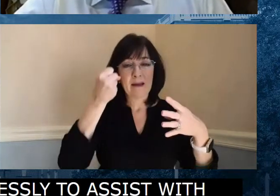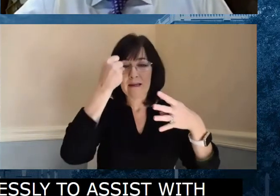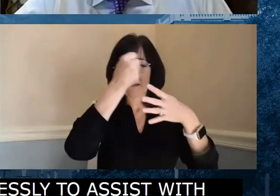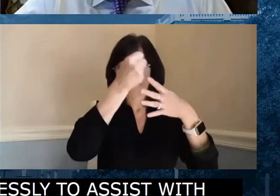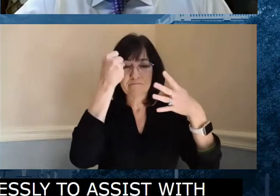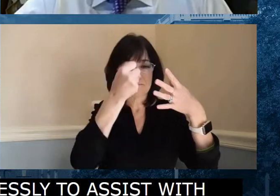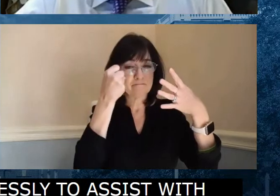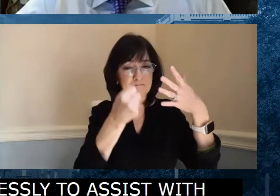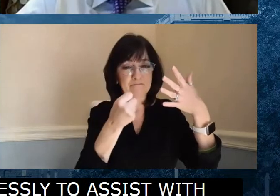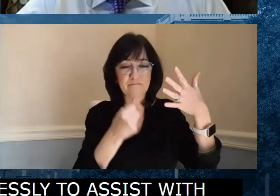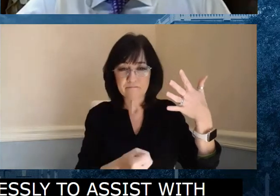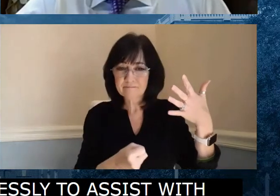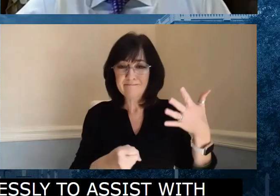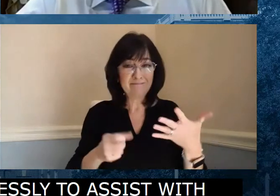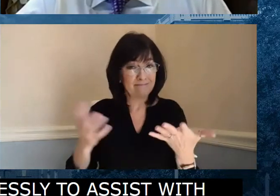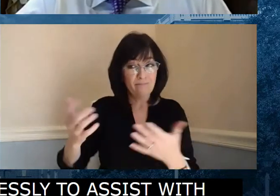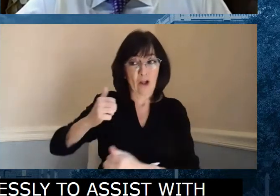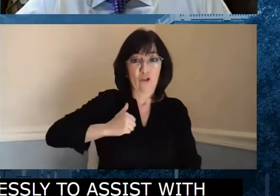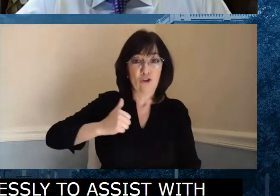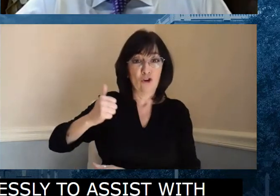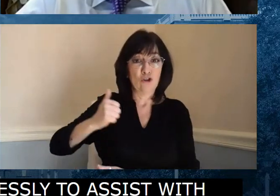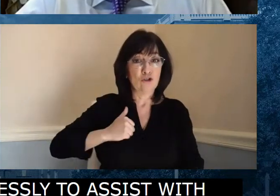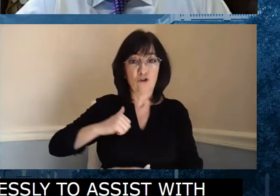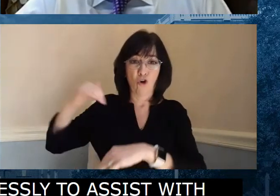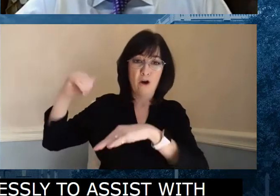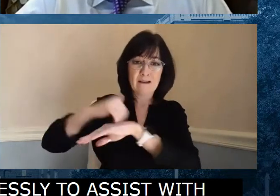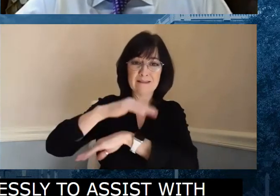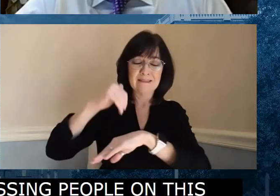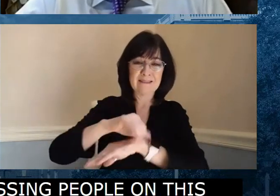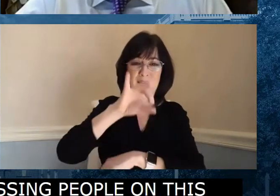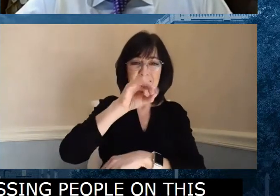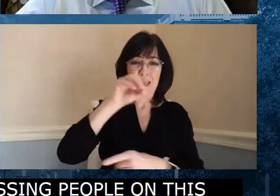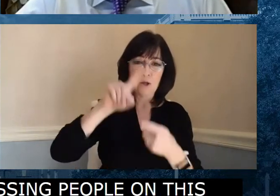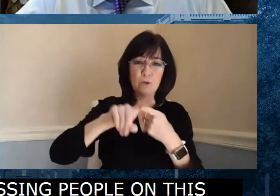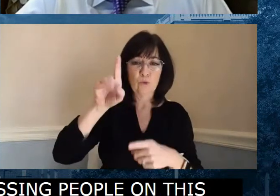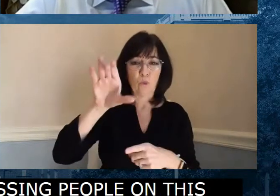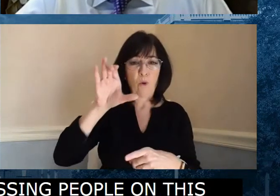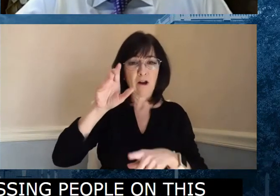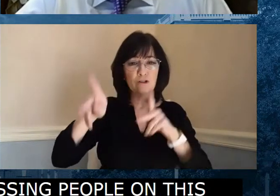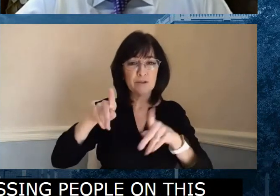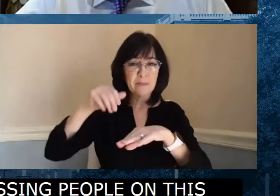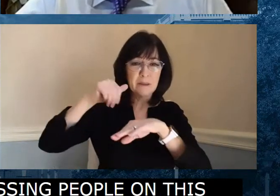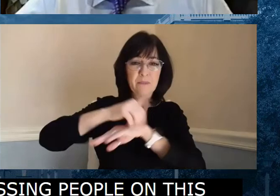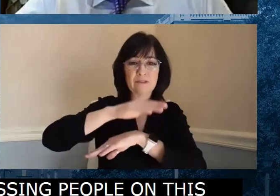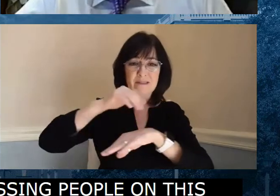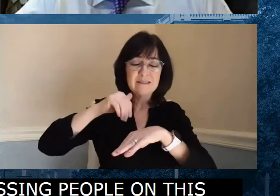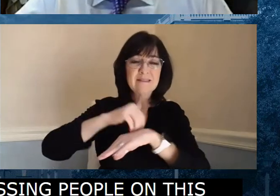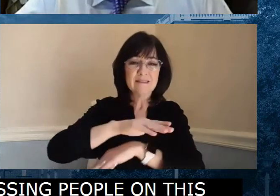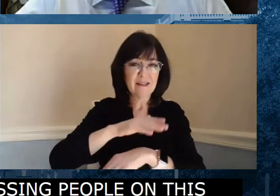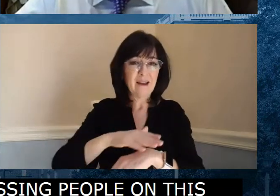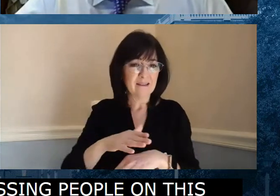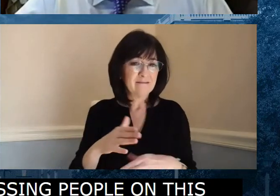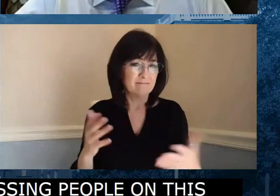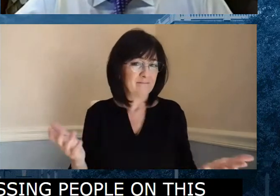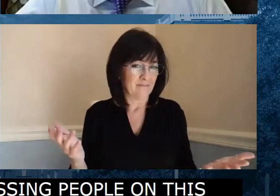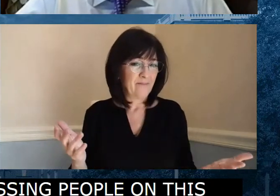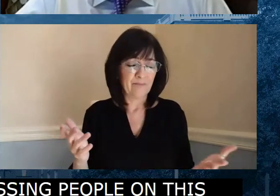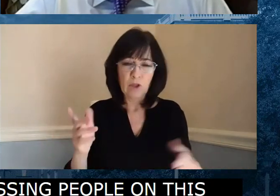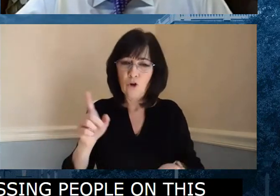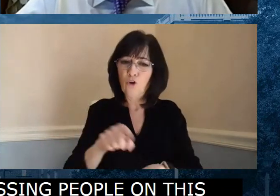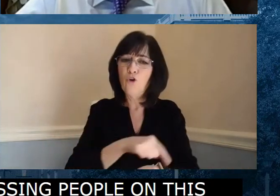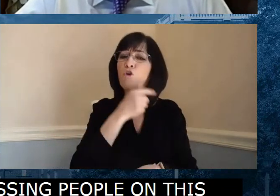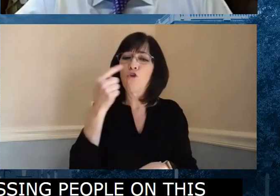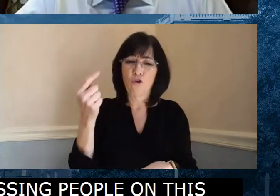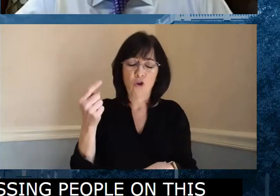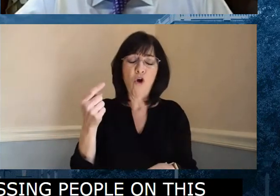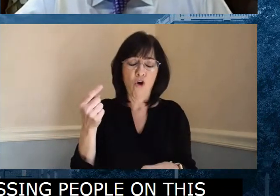least, the National Guard, that is anywhere from 80 to 100 individuals that work this event. And it's been a long road. We still have a long